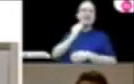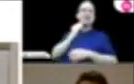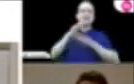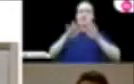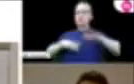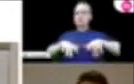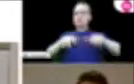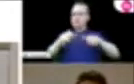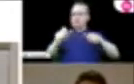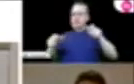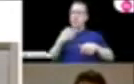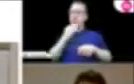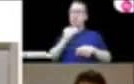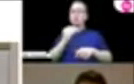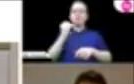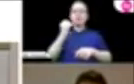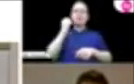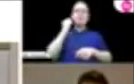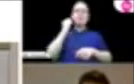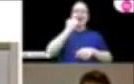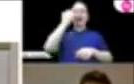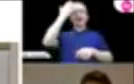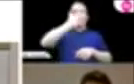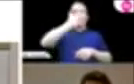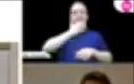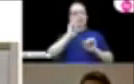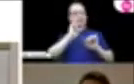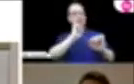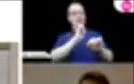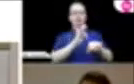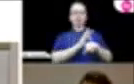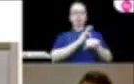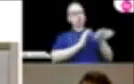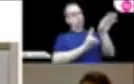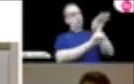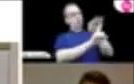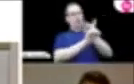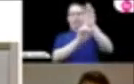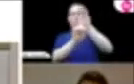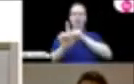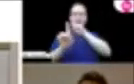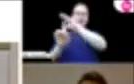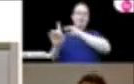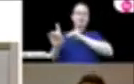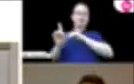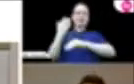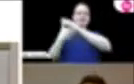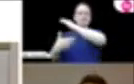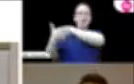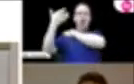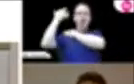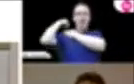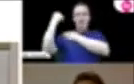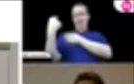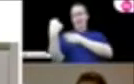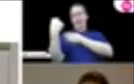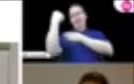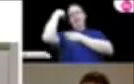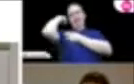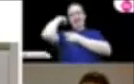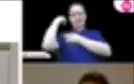began using blackface in their shows. And historians argue that back in the day,